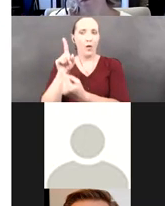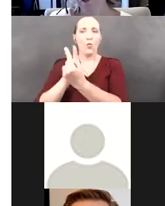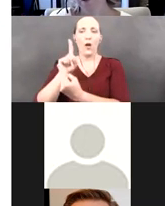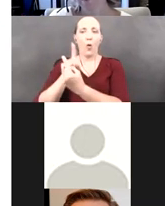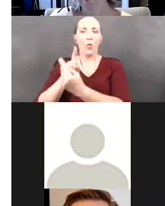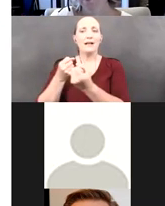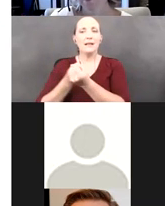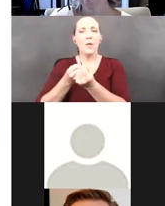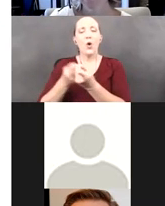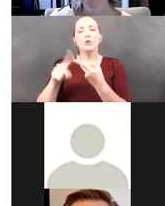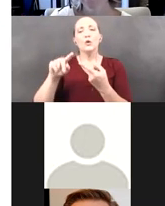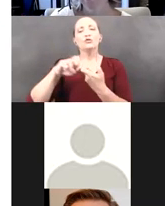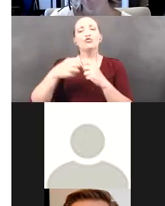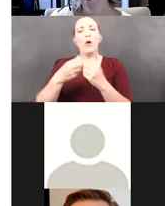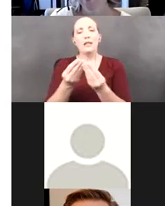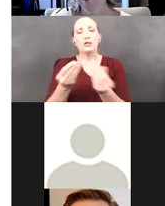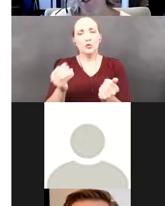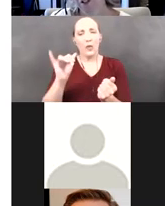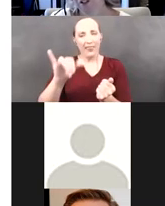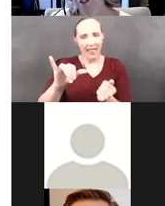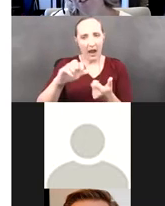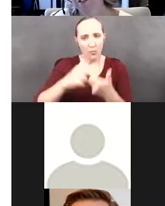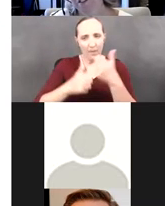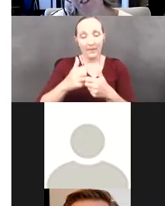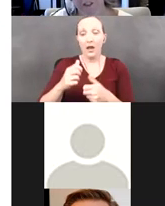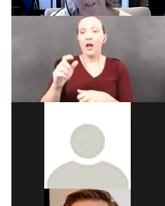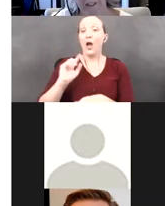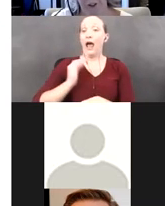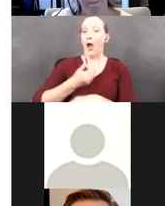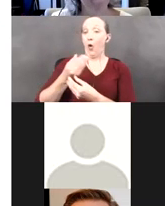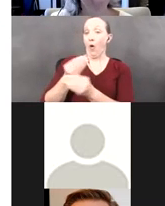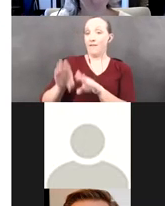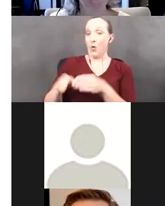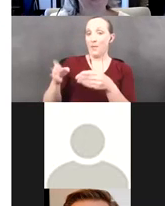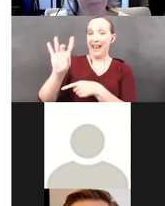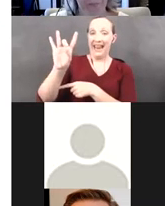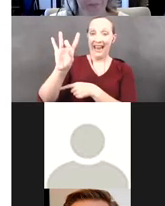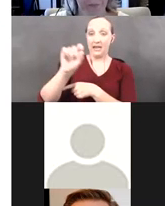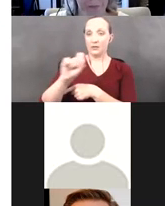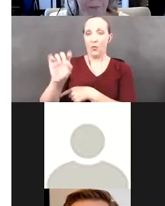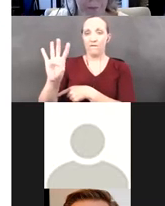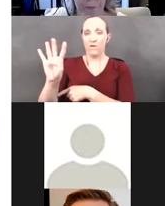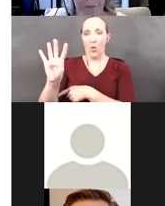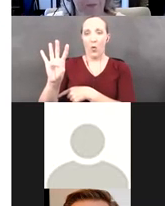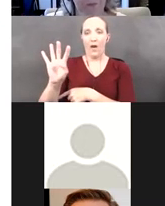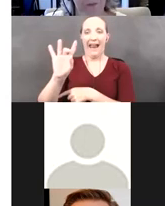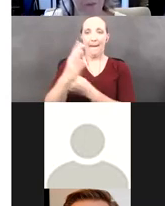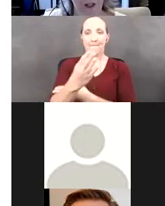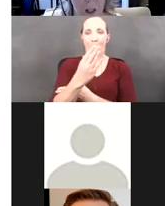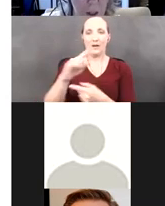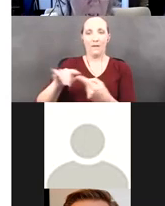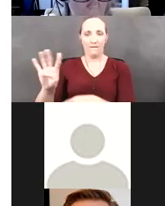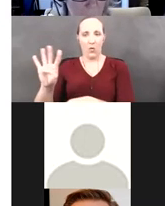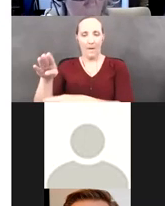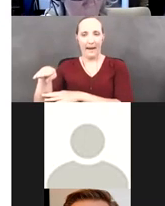y le troubleshoot those podemos dar esa problems. We do have ayuda people here from individual. 8 Tenemos until a personas 4 aquí to provide desde support. 8 a las 4 que les pueden ayudar con